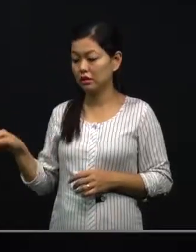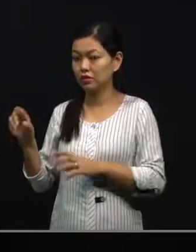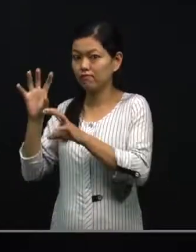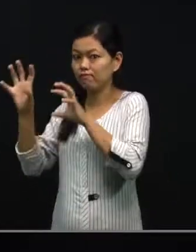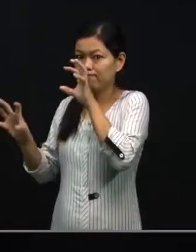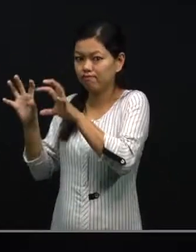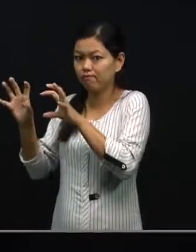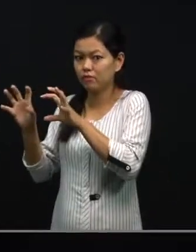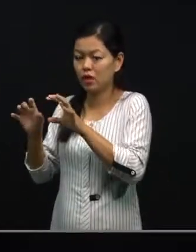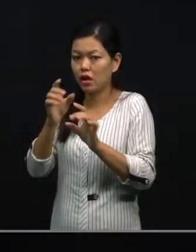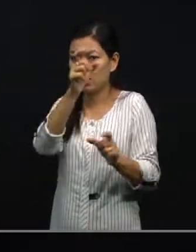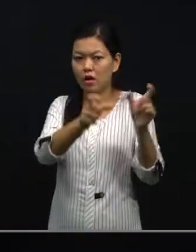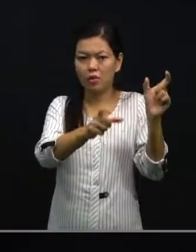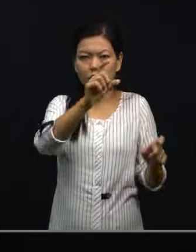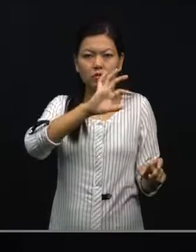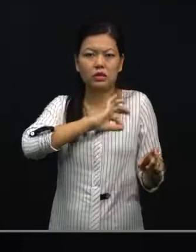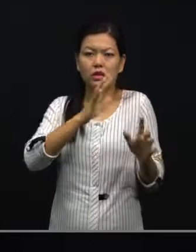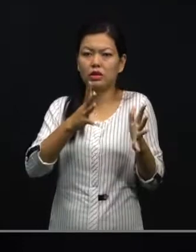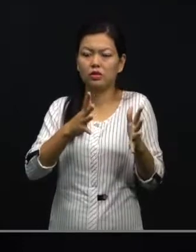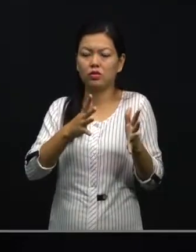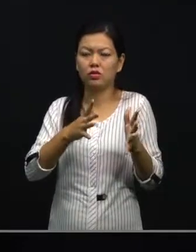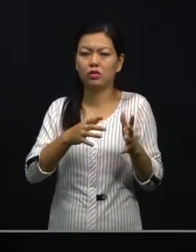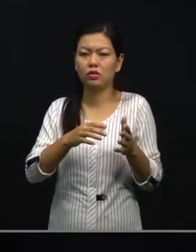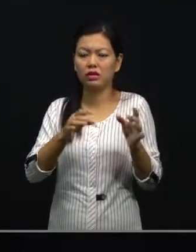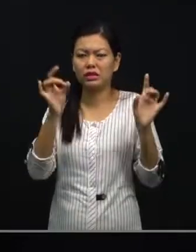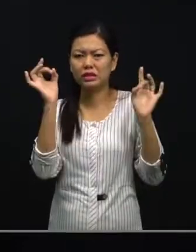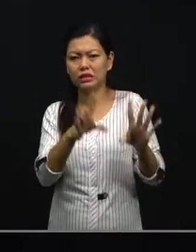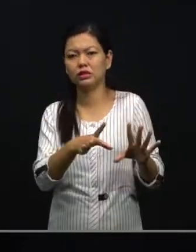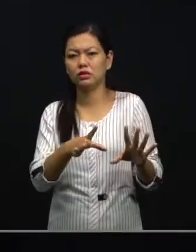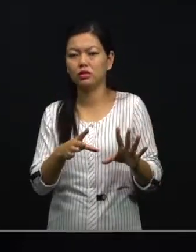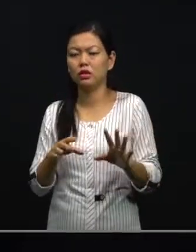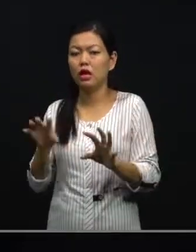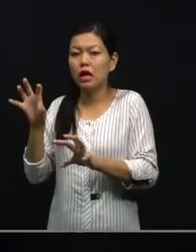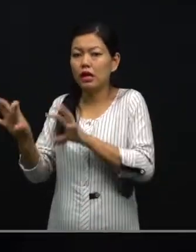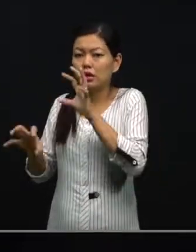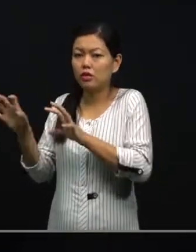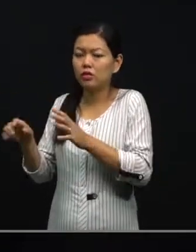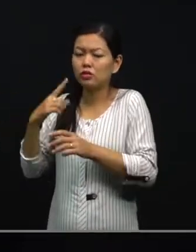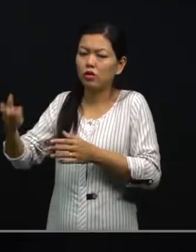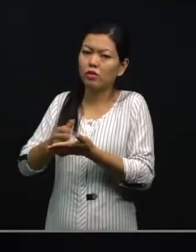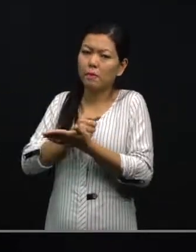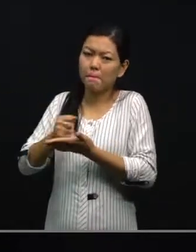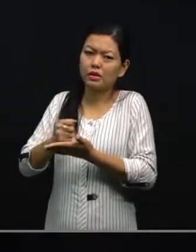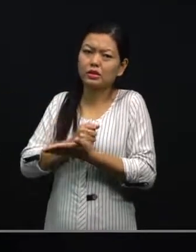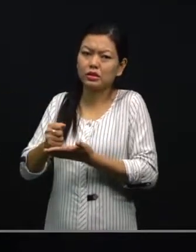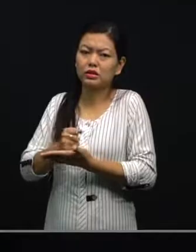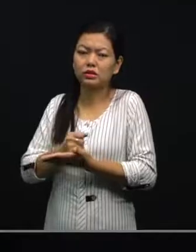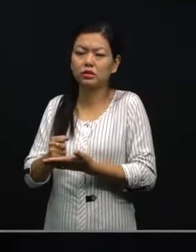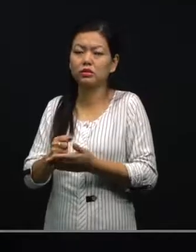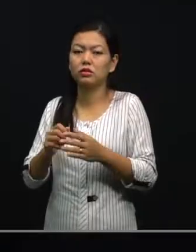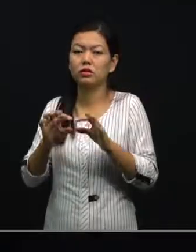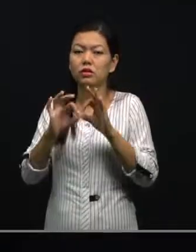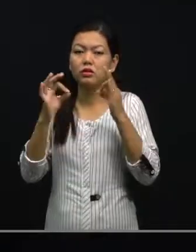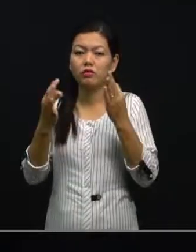people, towards frightening the people. We understand how it really humiliated him when he did